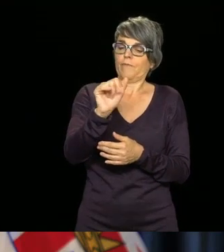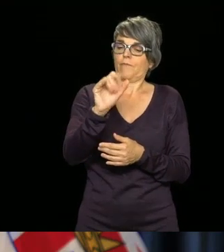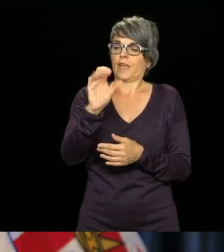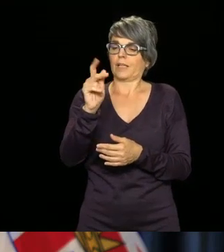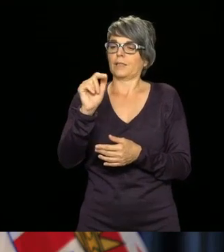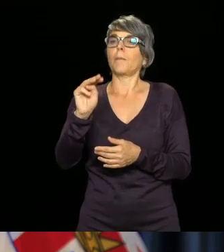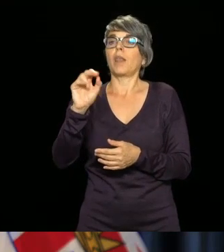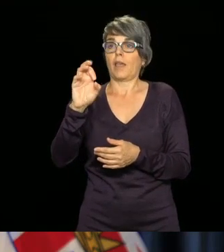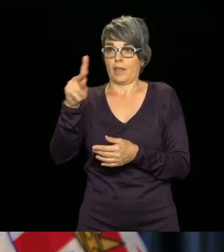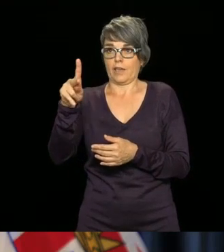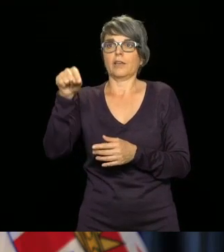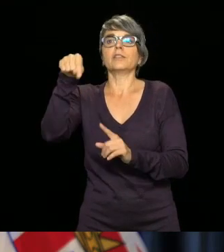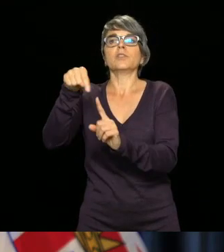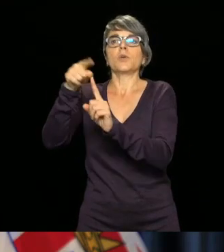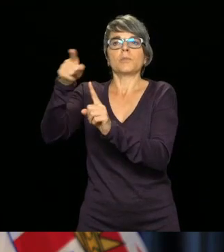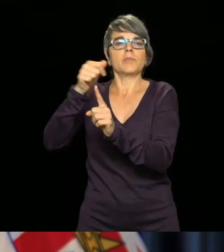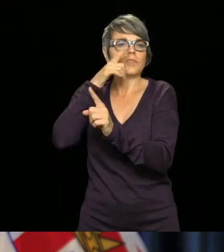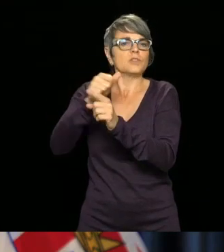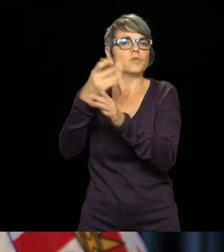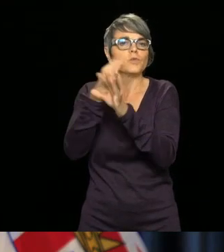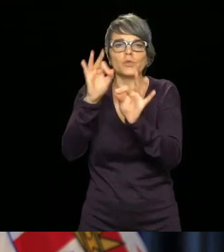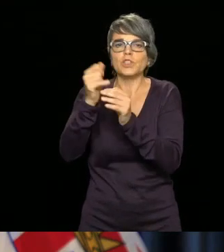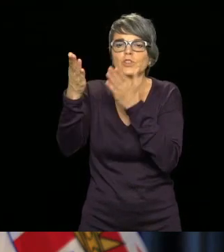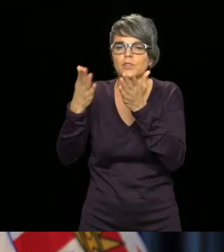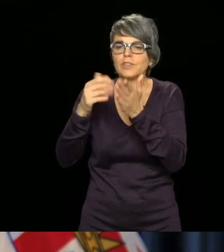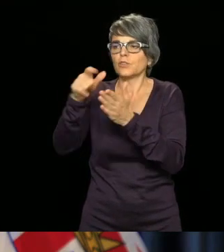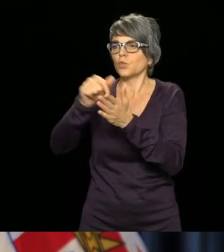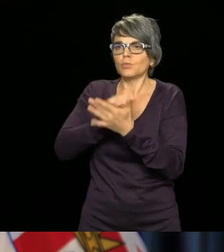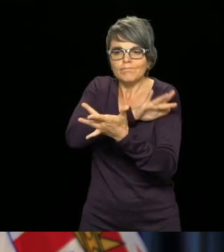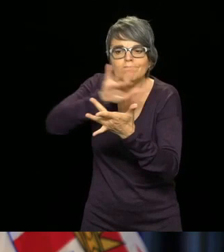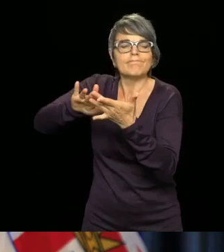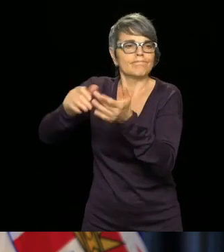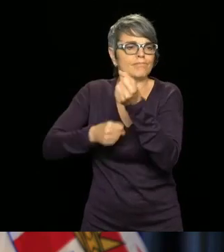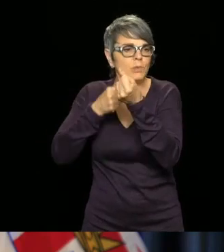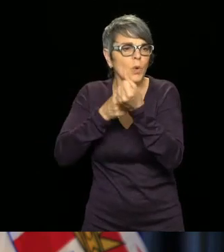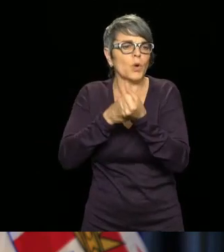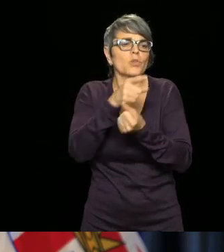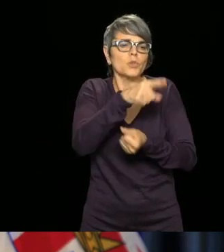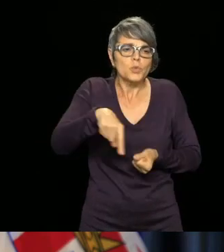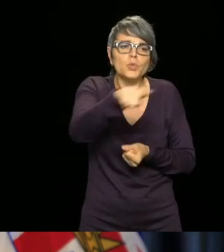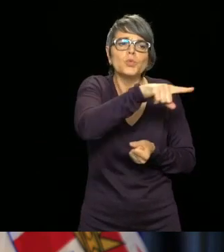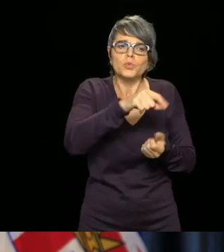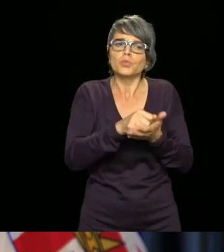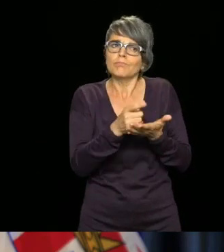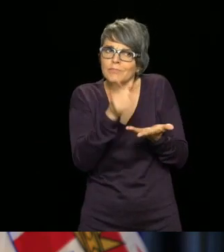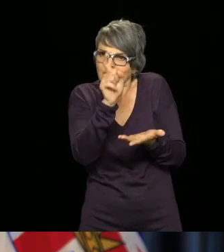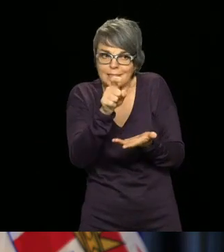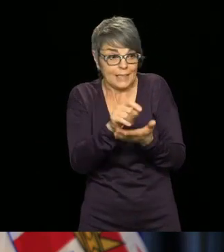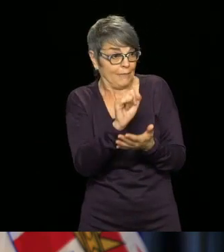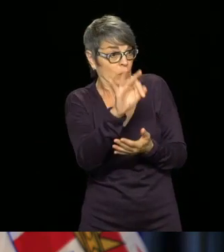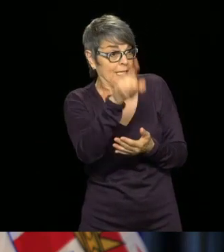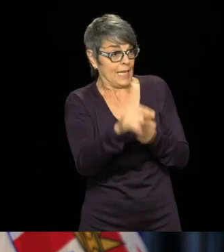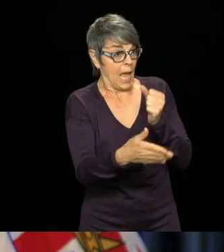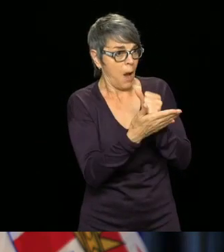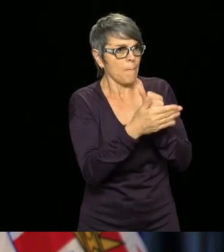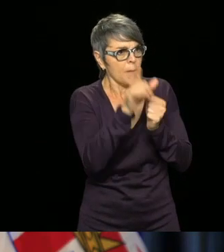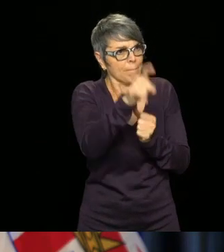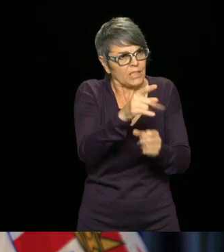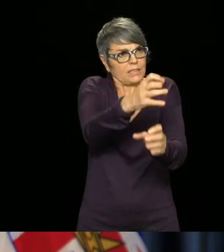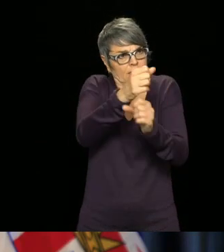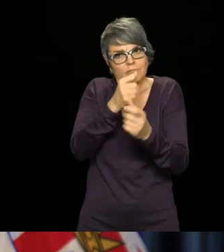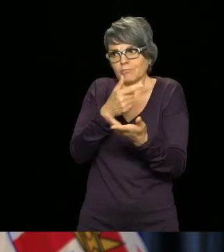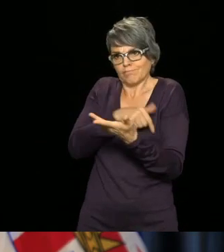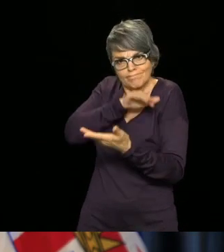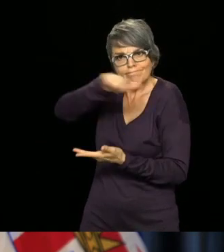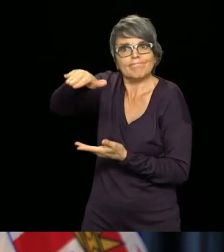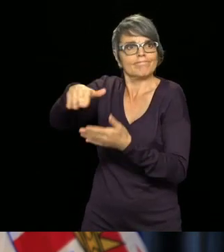languages. And so you do deserve support and safety. Please do reach out. Thank you. That's all the time we have. Thank you, everyone.